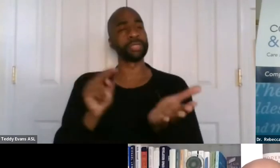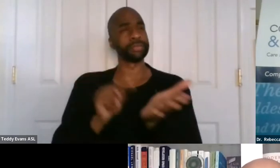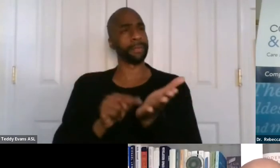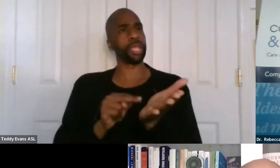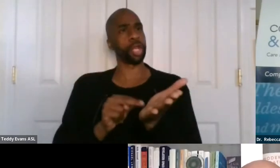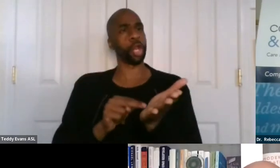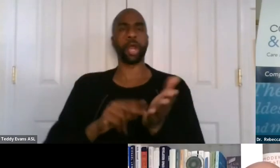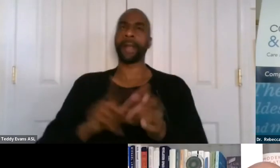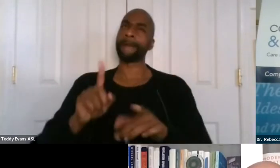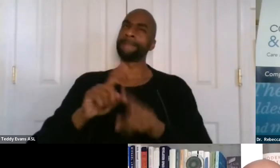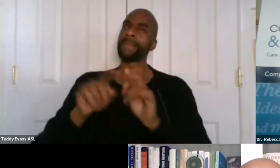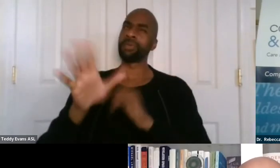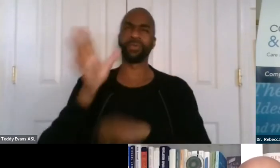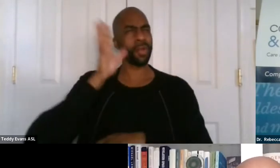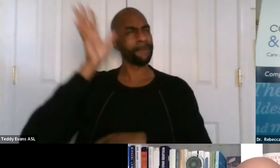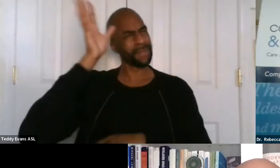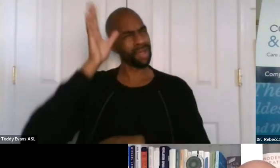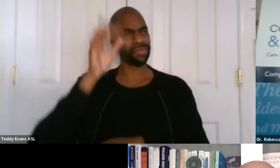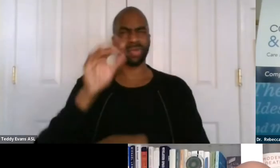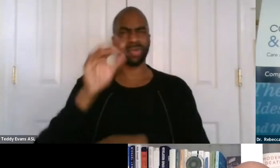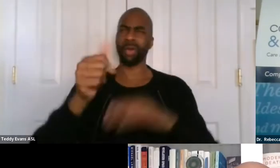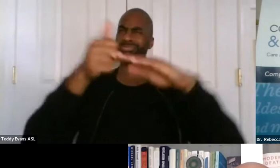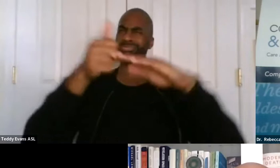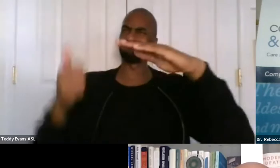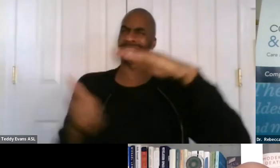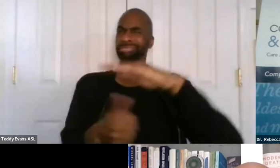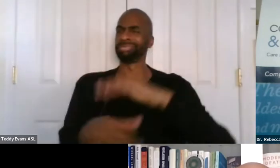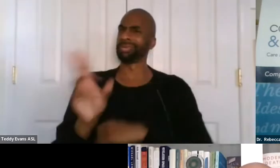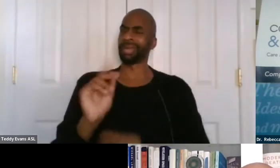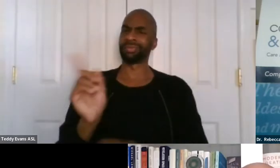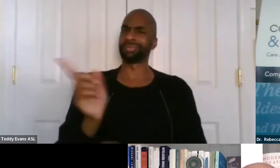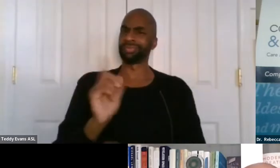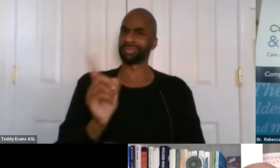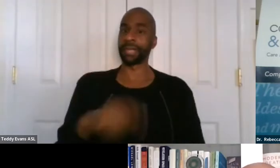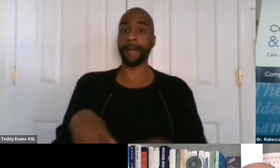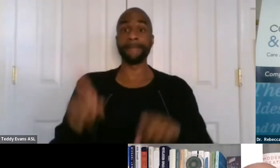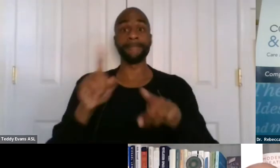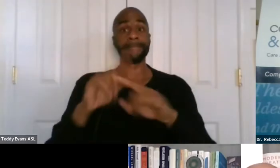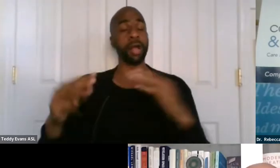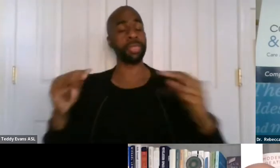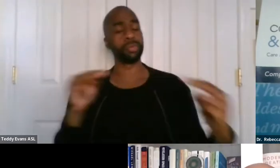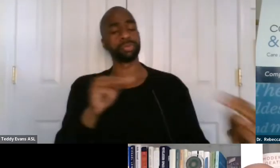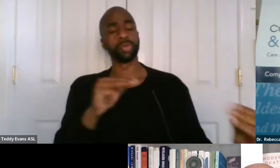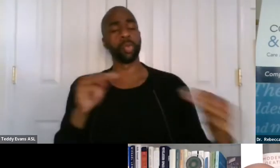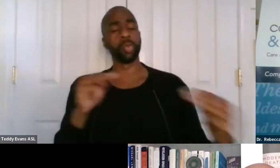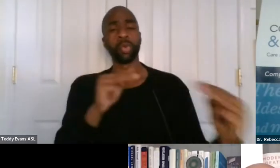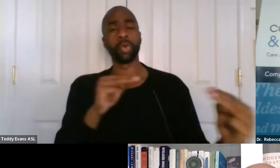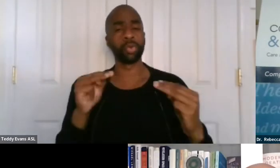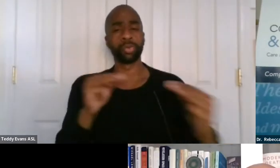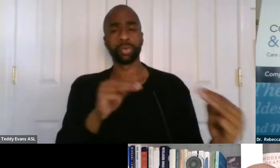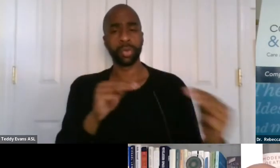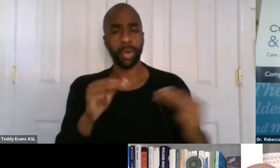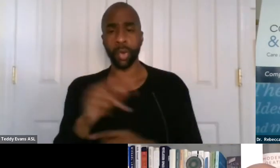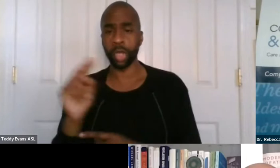and would rebuff her efforts until the Second World War broke out, and then they had no choice, and she essentially ran off to become a